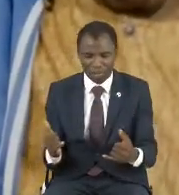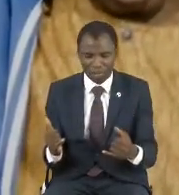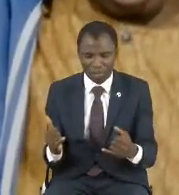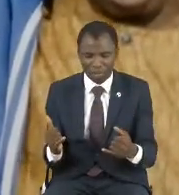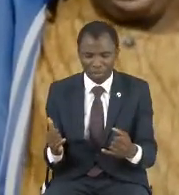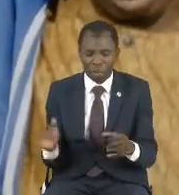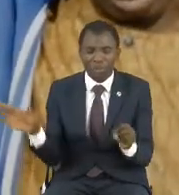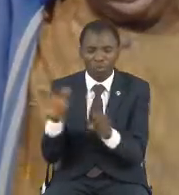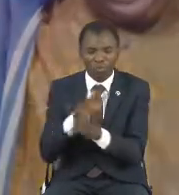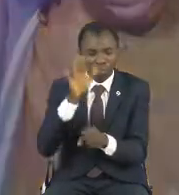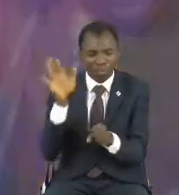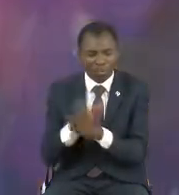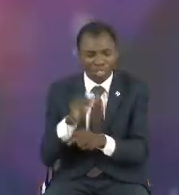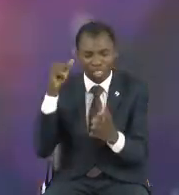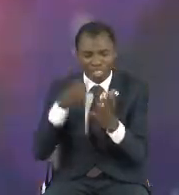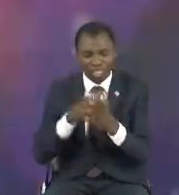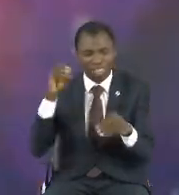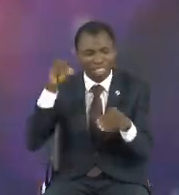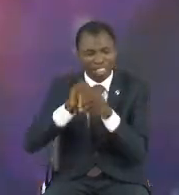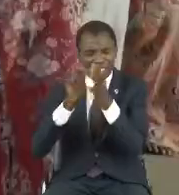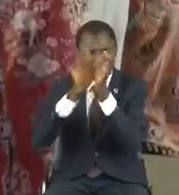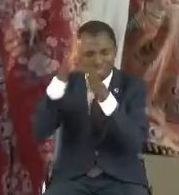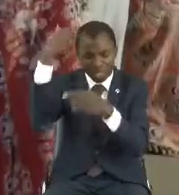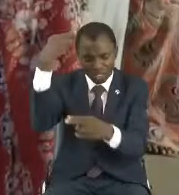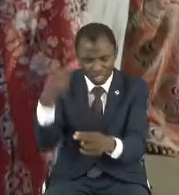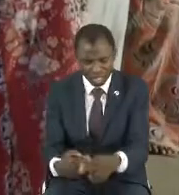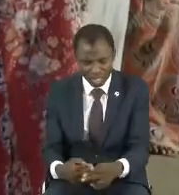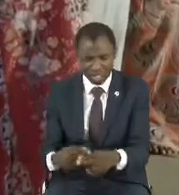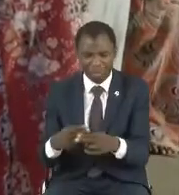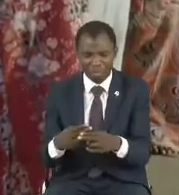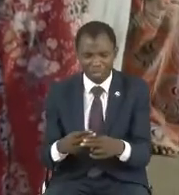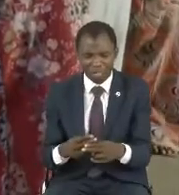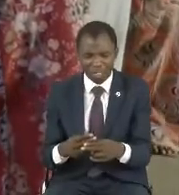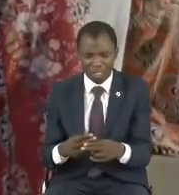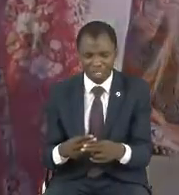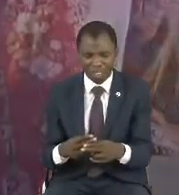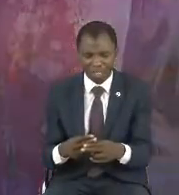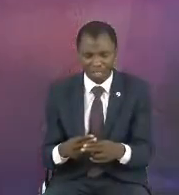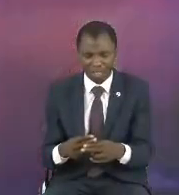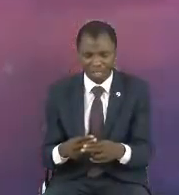Fulfill it in Jesus' name.